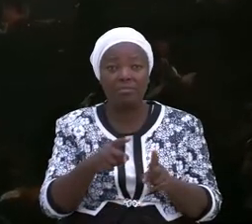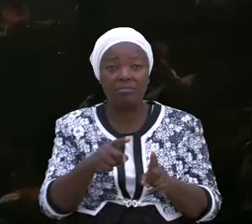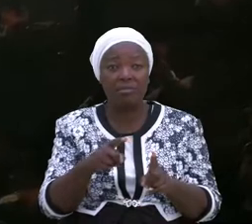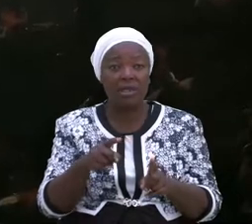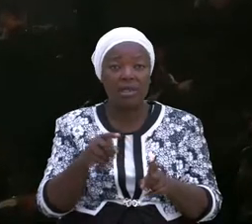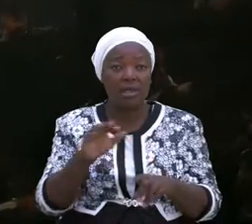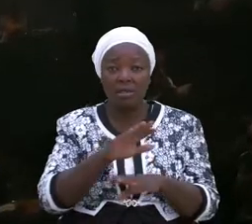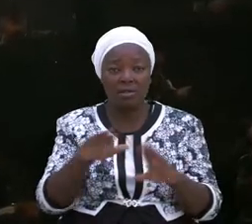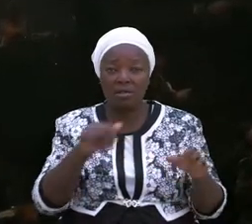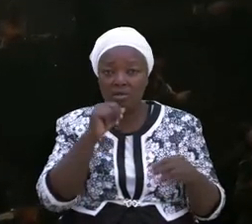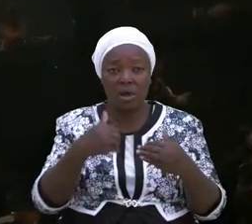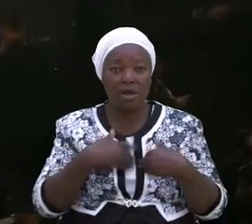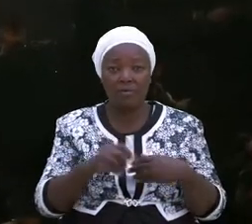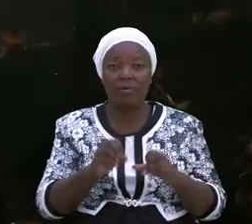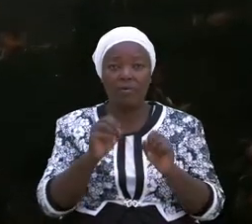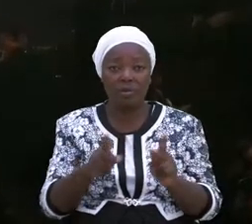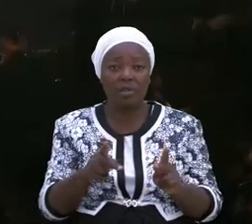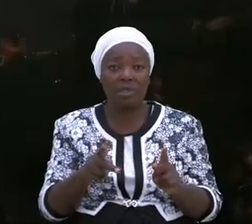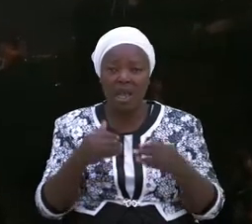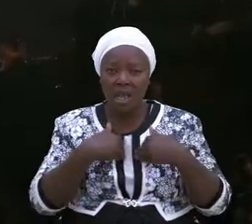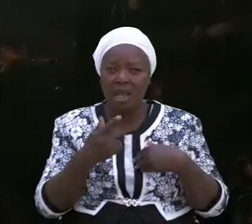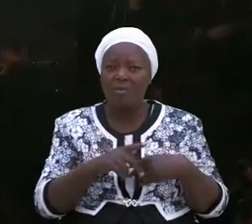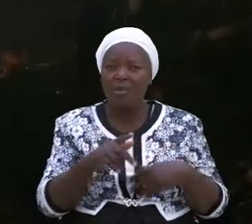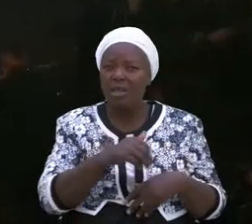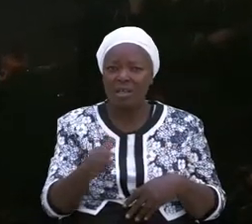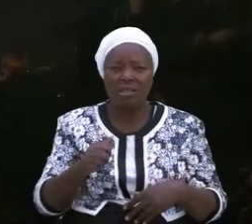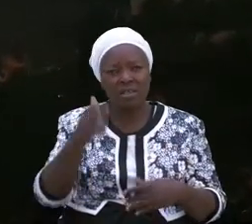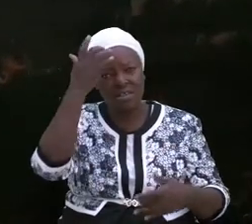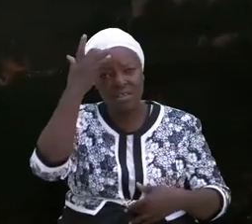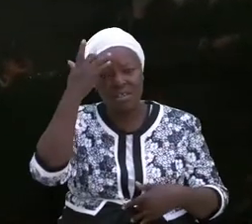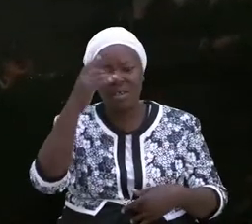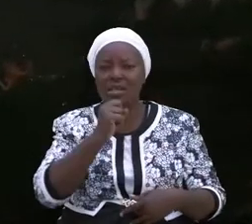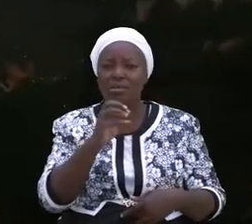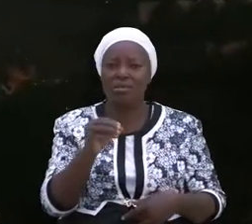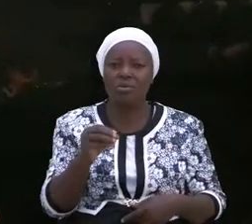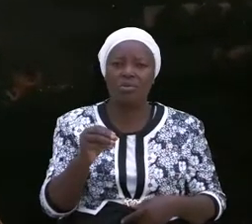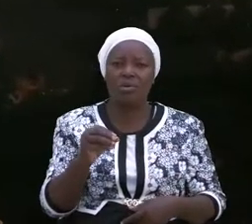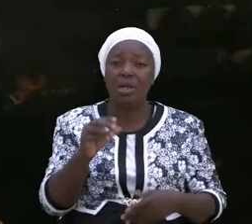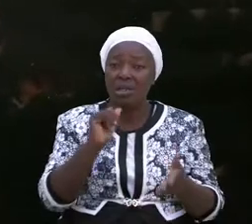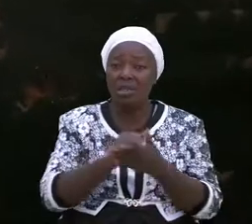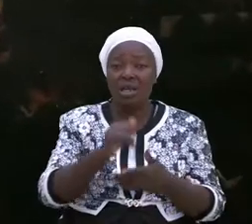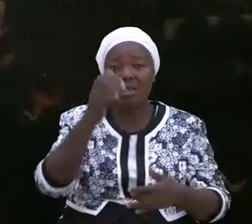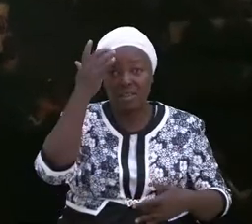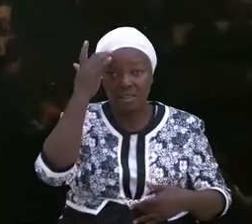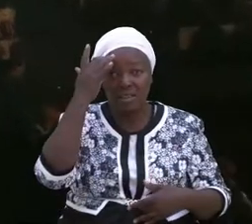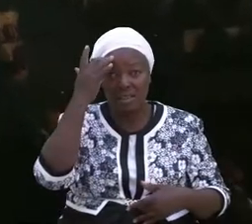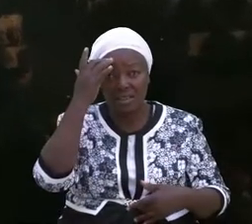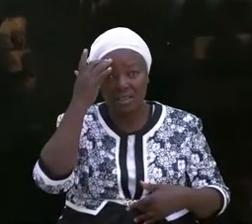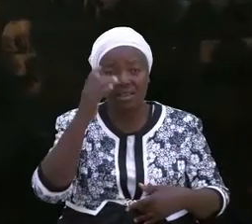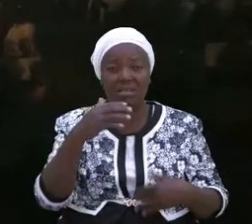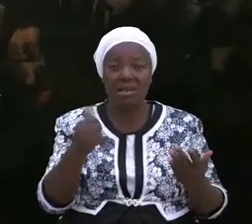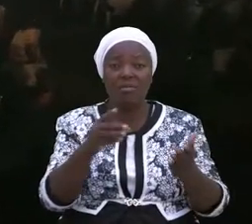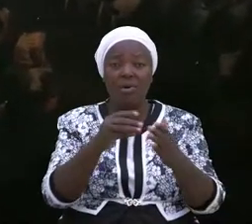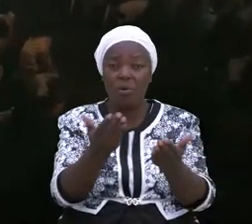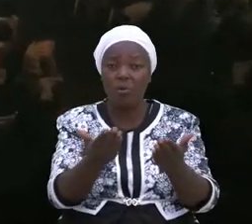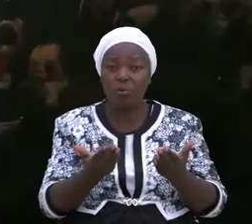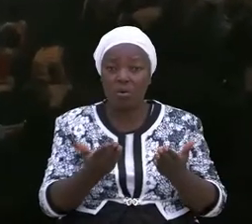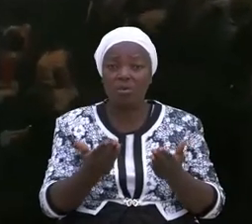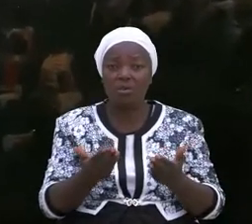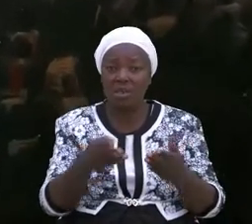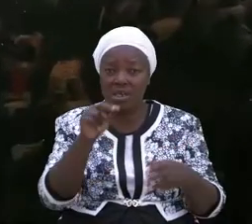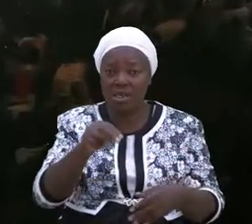a particular sickness, and so that sickness demanded operation,